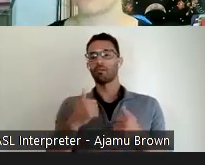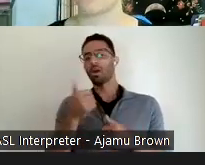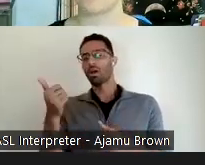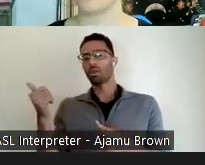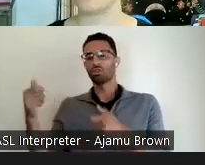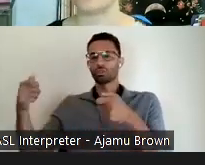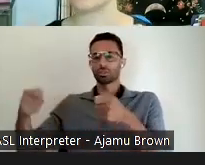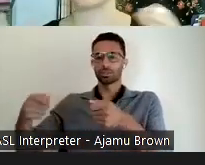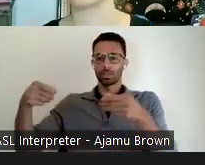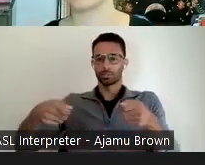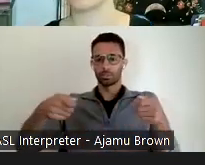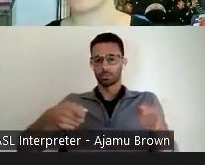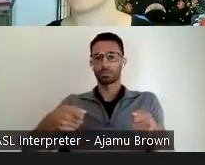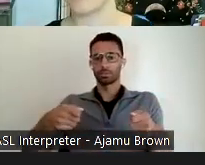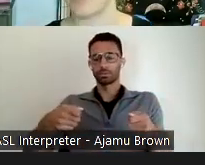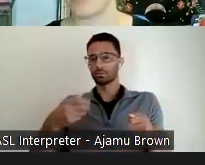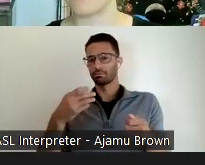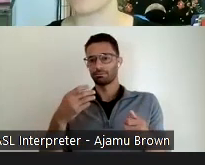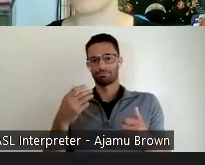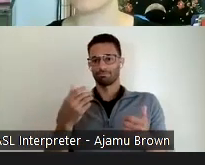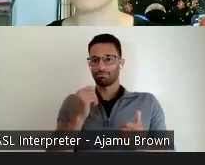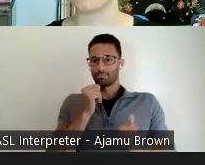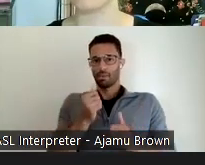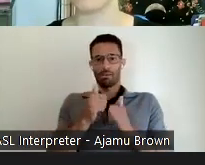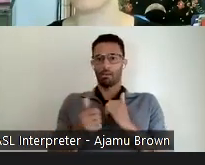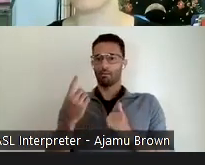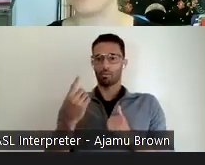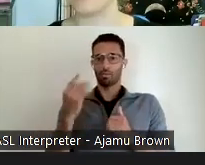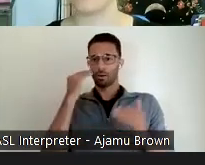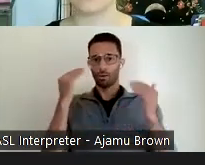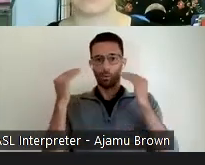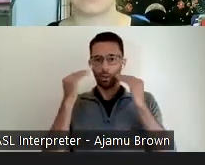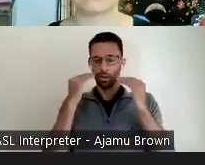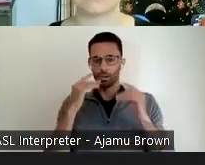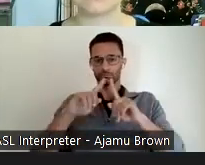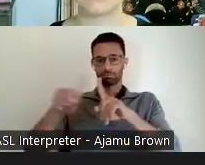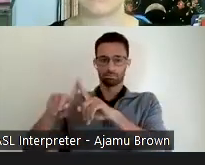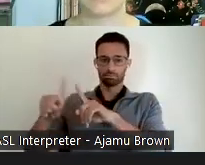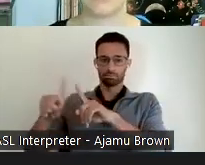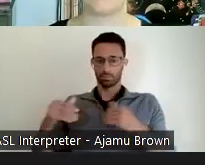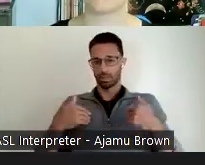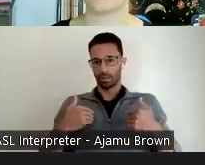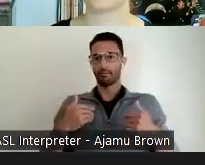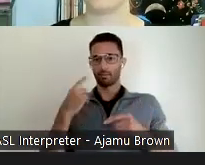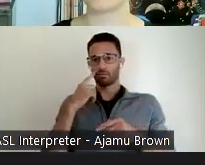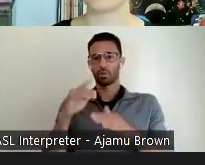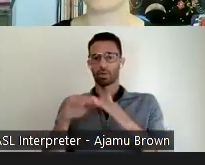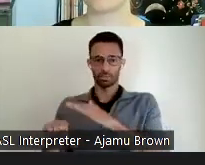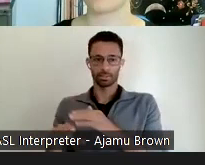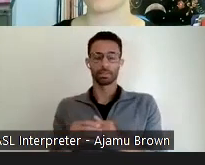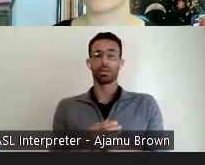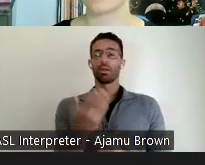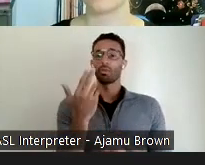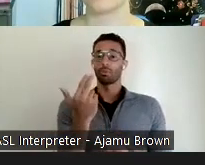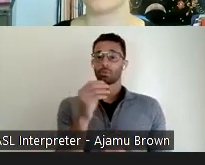and mysterious subsidies that not everyone is aware of all the time that they can access. 13%